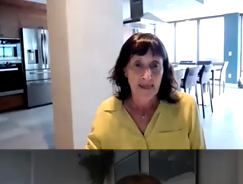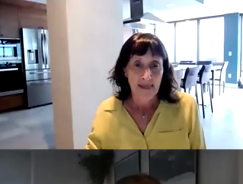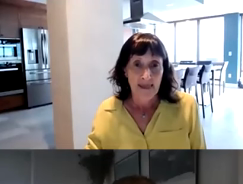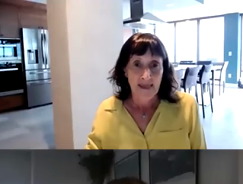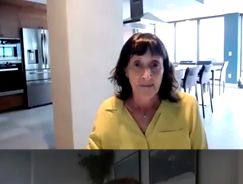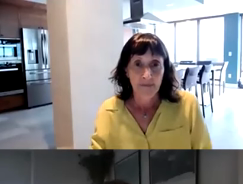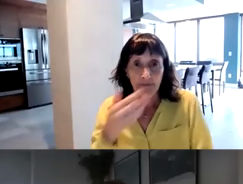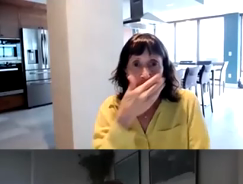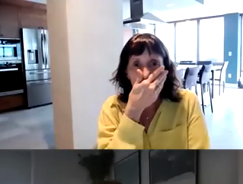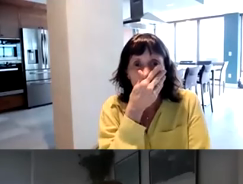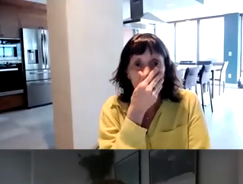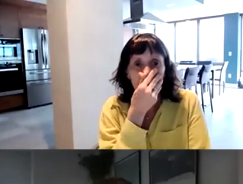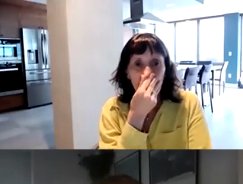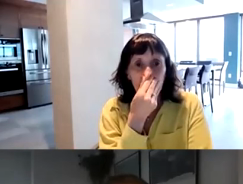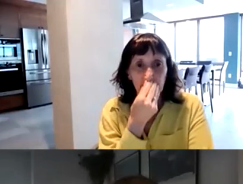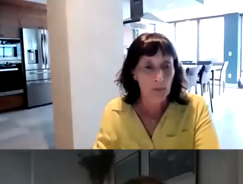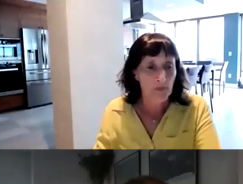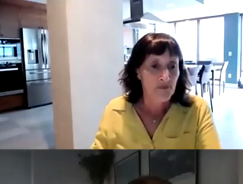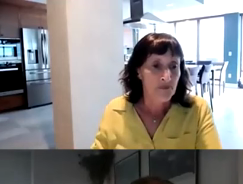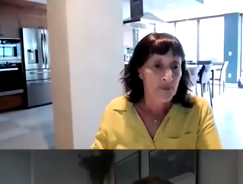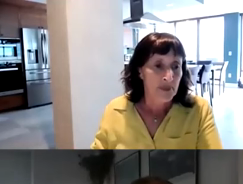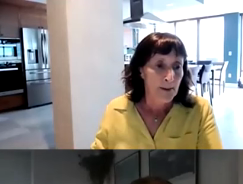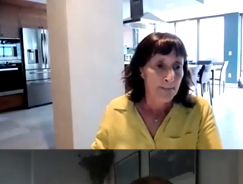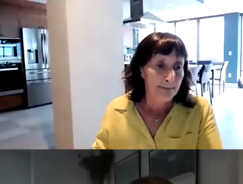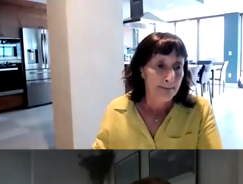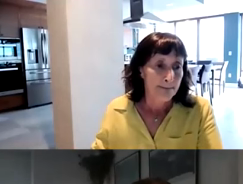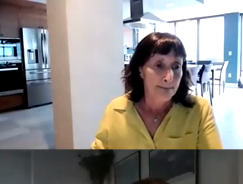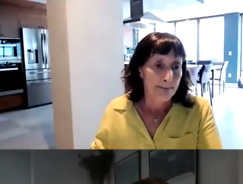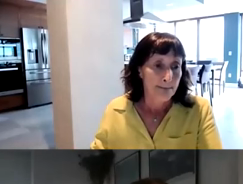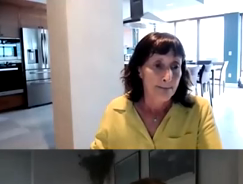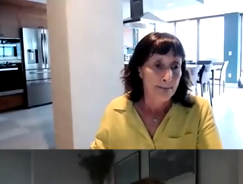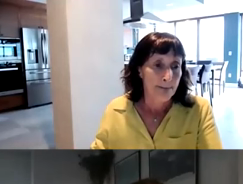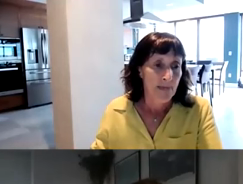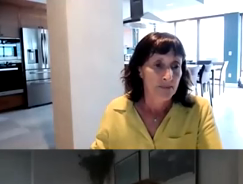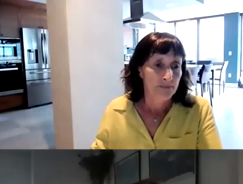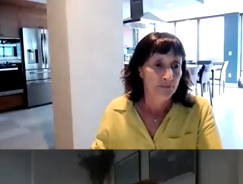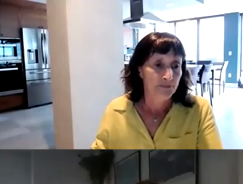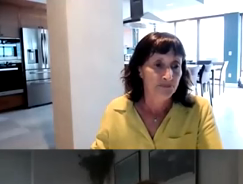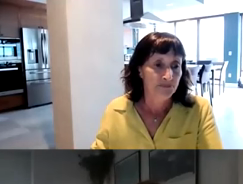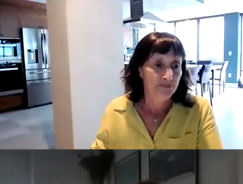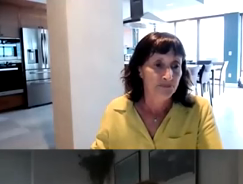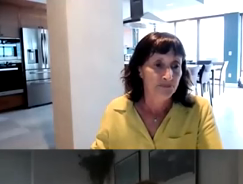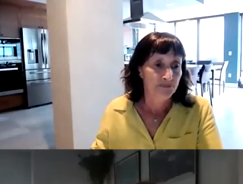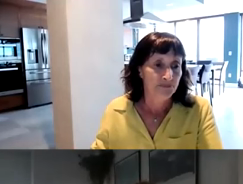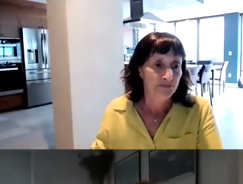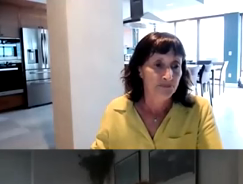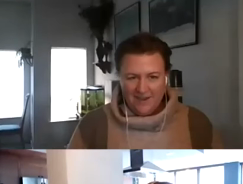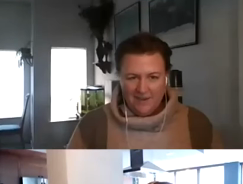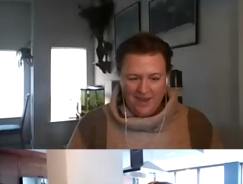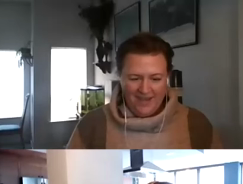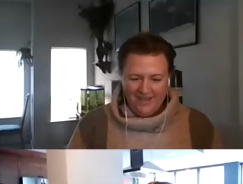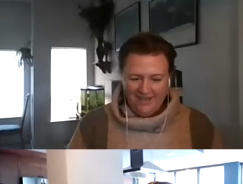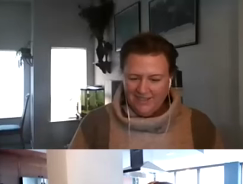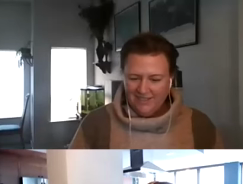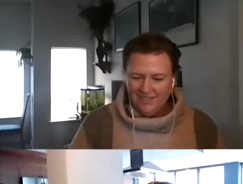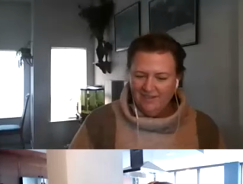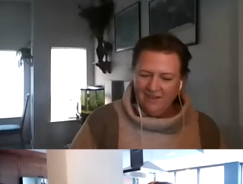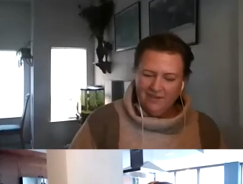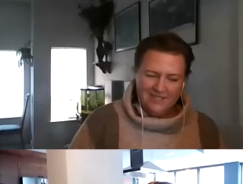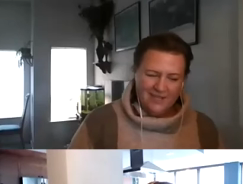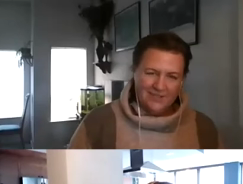Thank you. Hi, everybody. Thank you for inviting me. I am grateful to be here to talk about trauma-informed approach today.